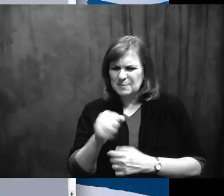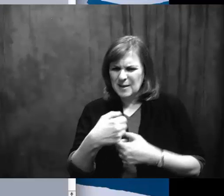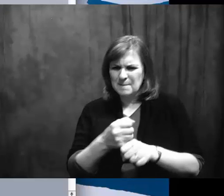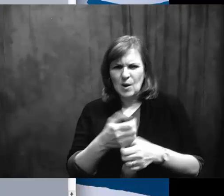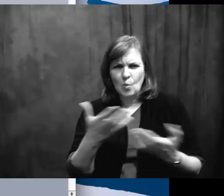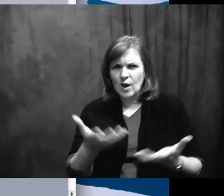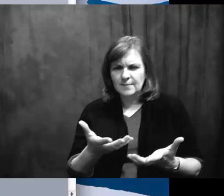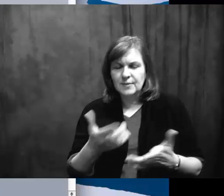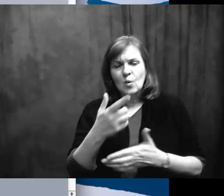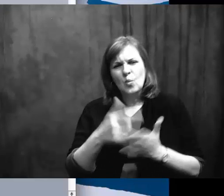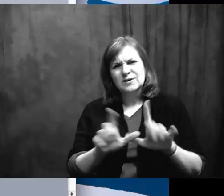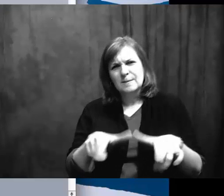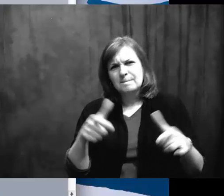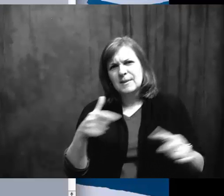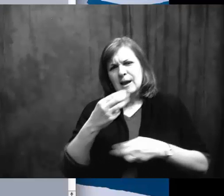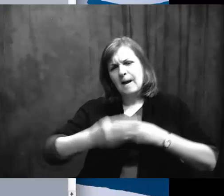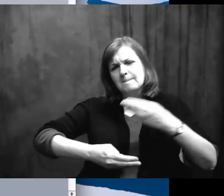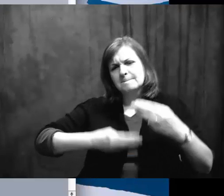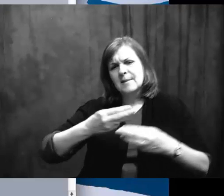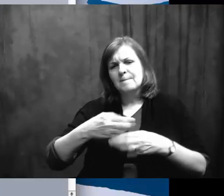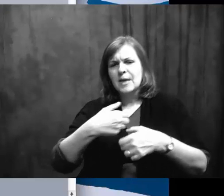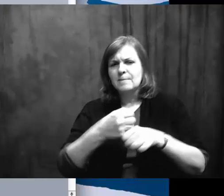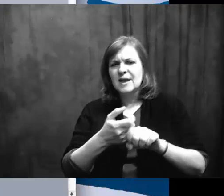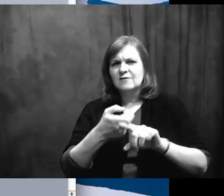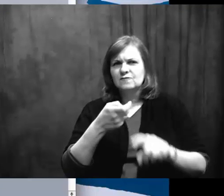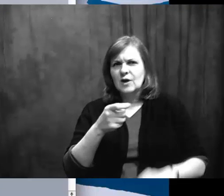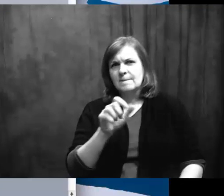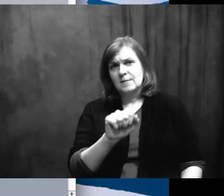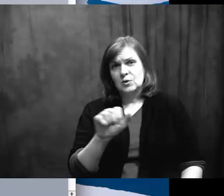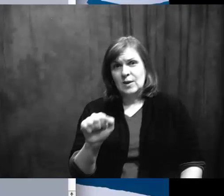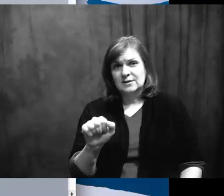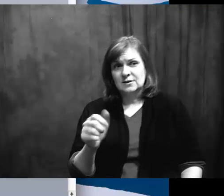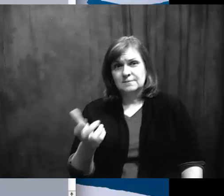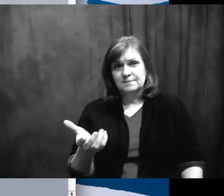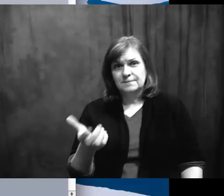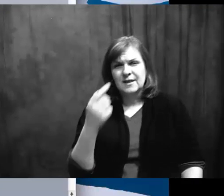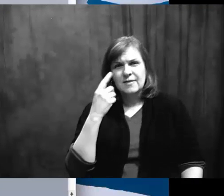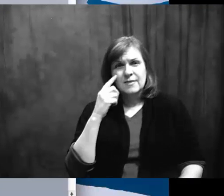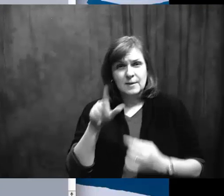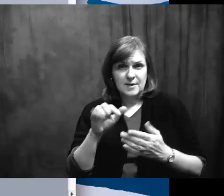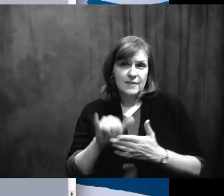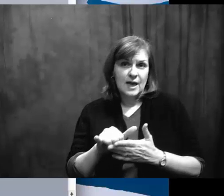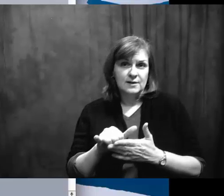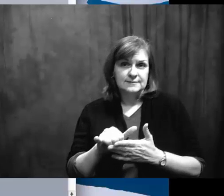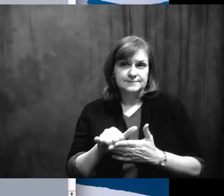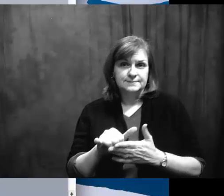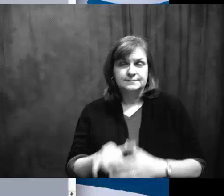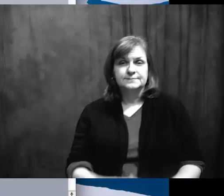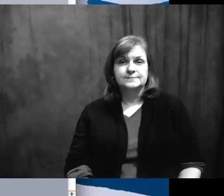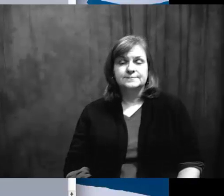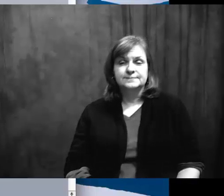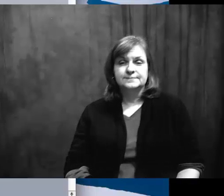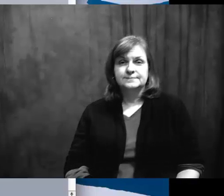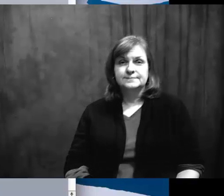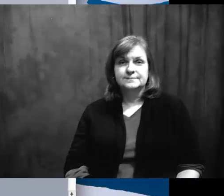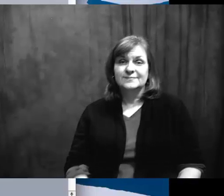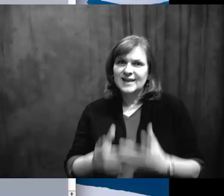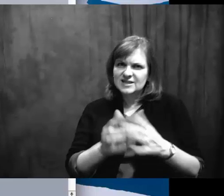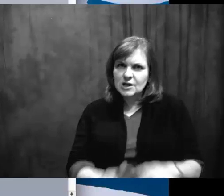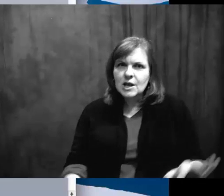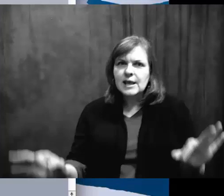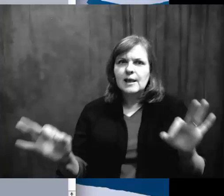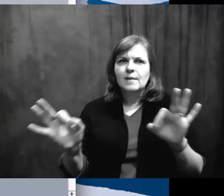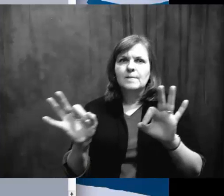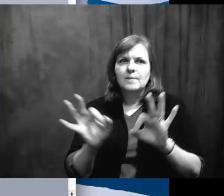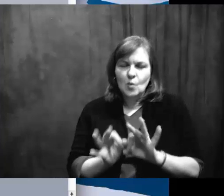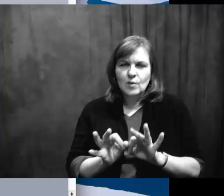What do they make up? What is the macromolecule that is made up of amino acids? Think about it. It's